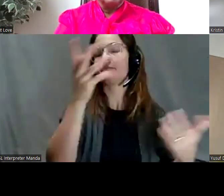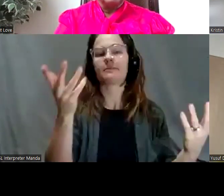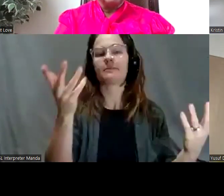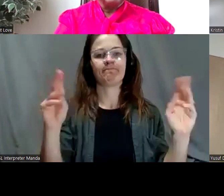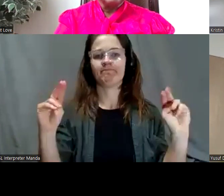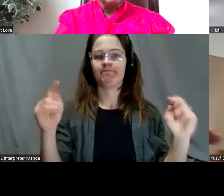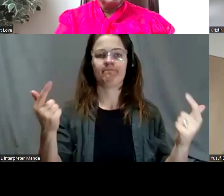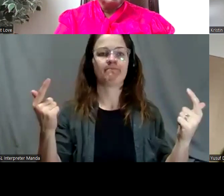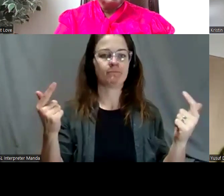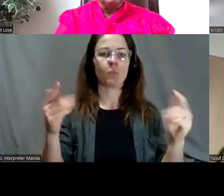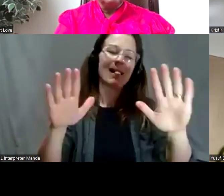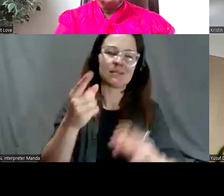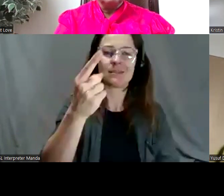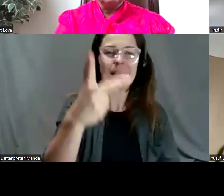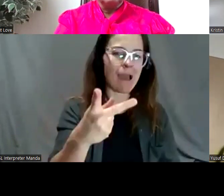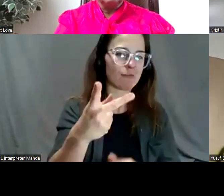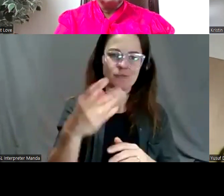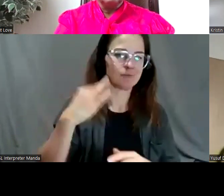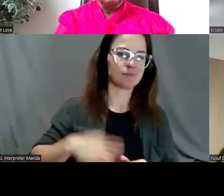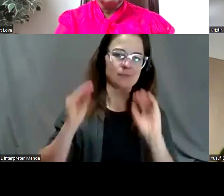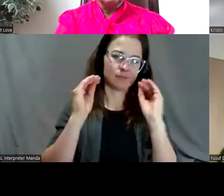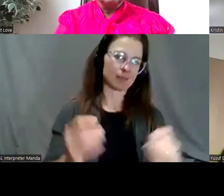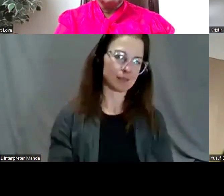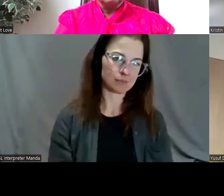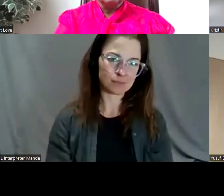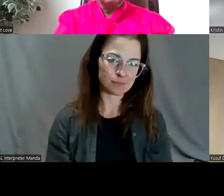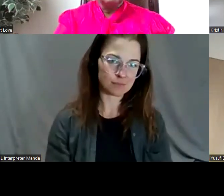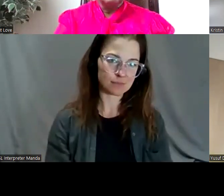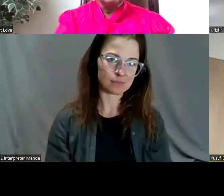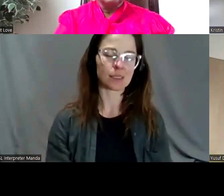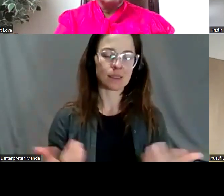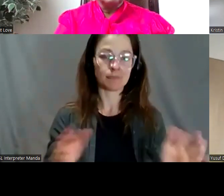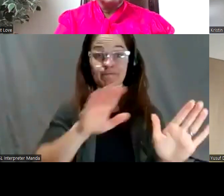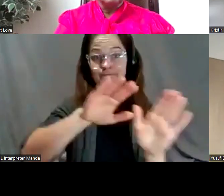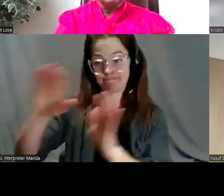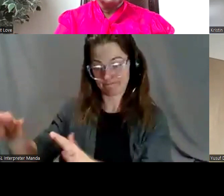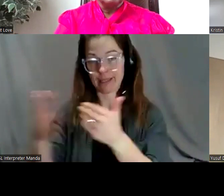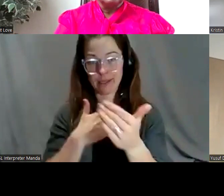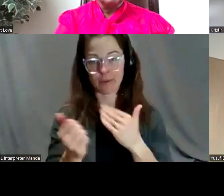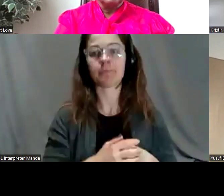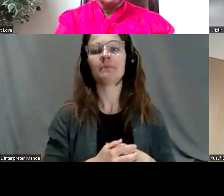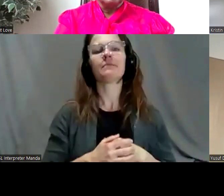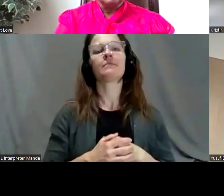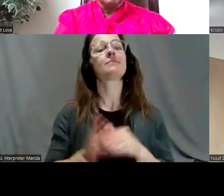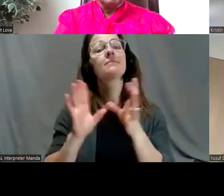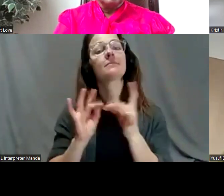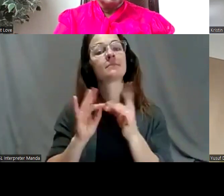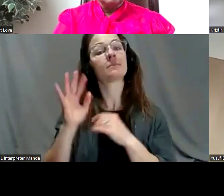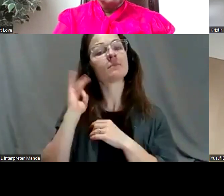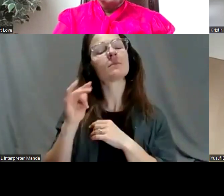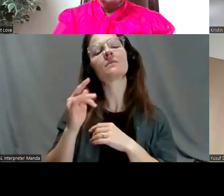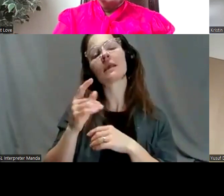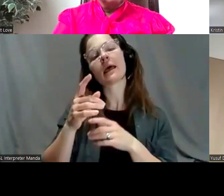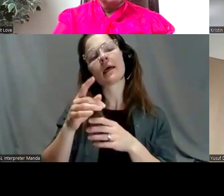well, half useless to me. Anyway, As I said previously, I'm the manager of the Braille and